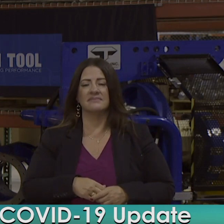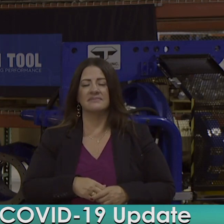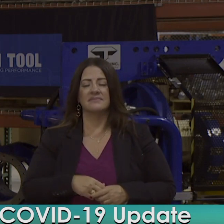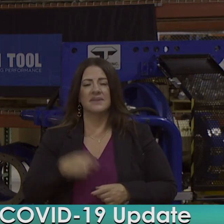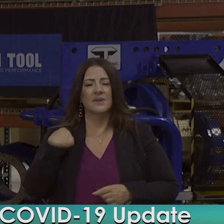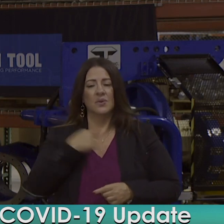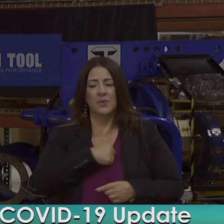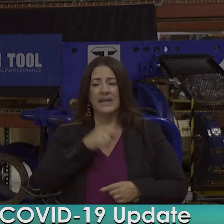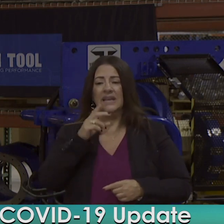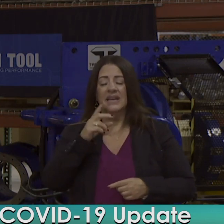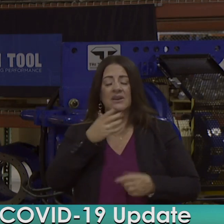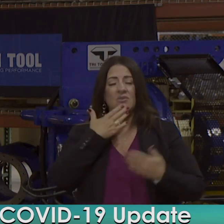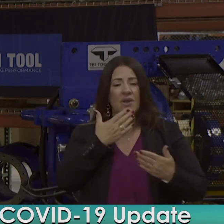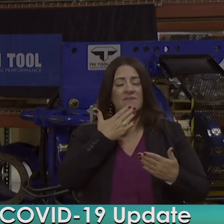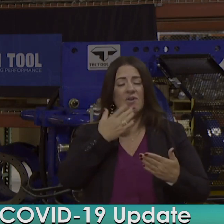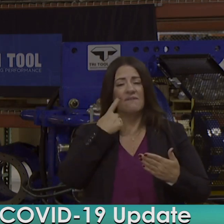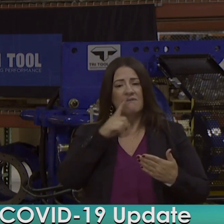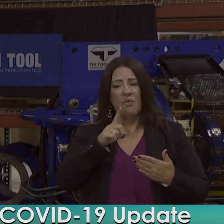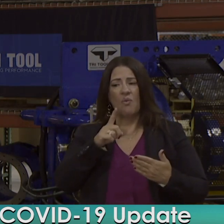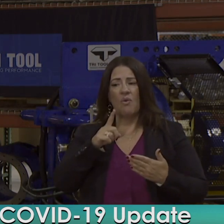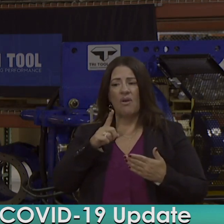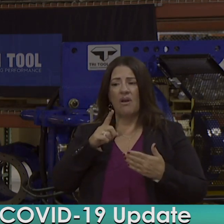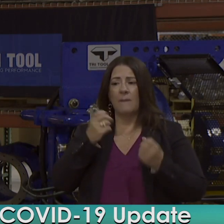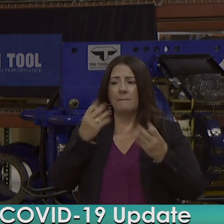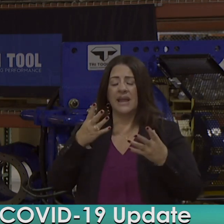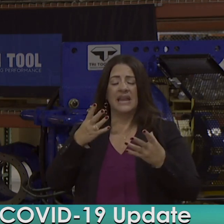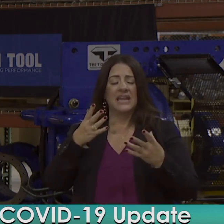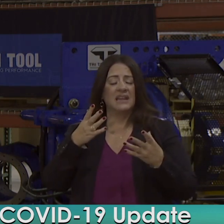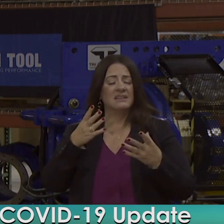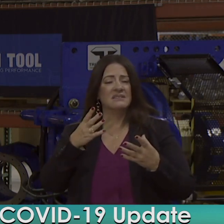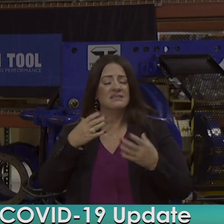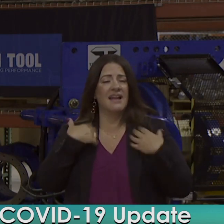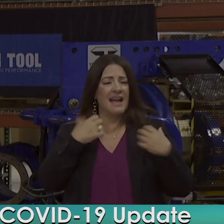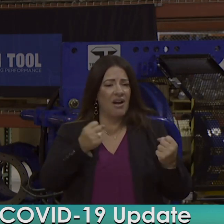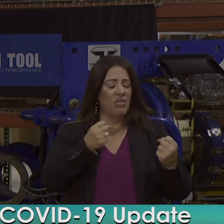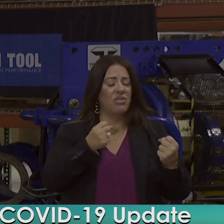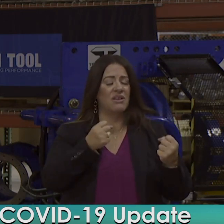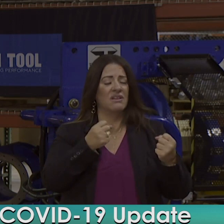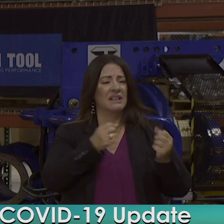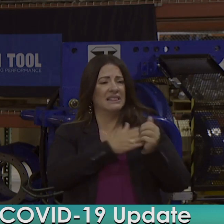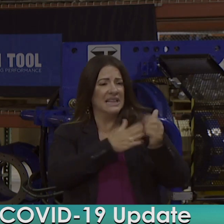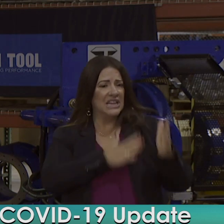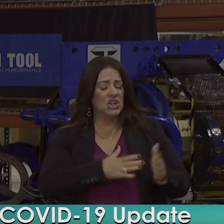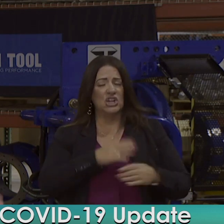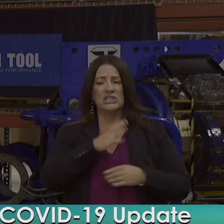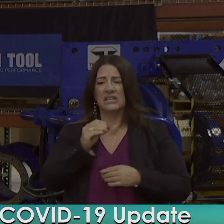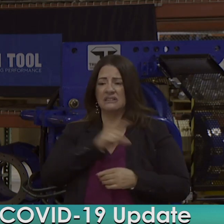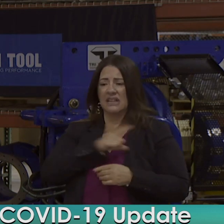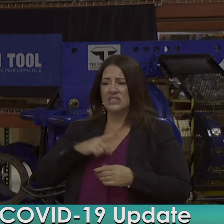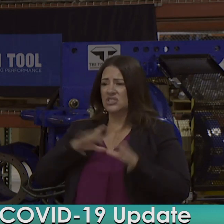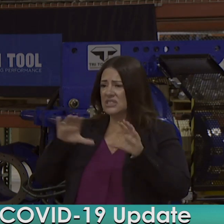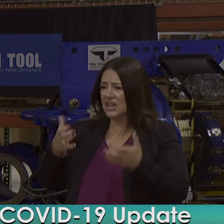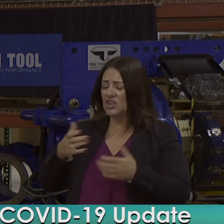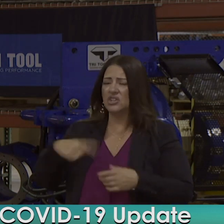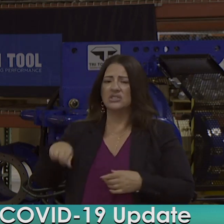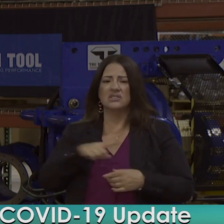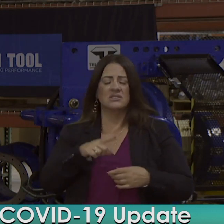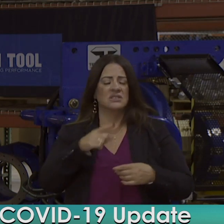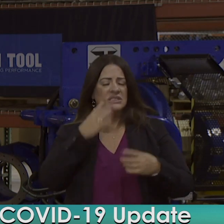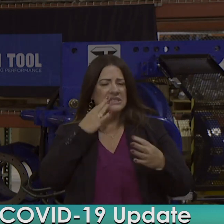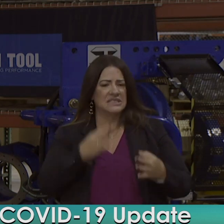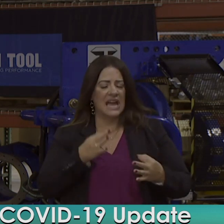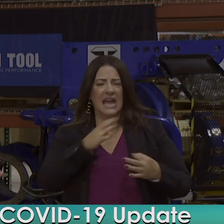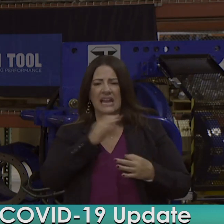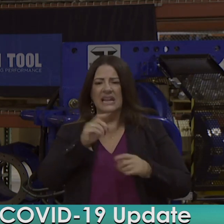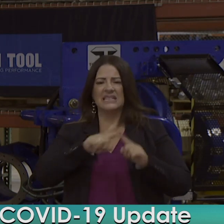phases. We're grateful for local elected officials and local health officials for making determinations on their own not to move forward in the next